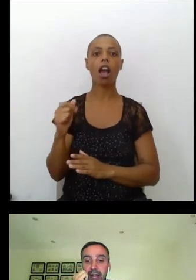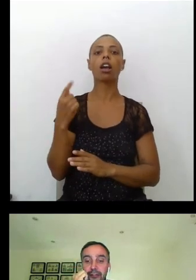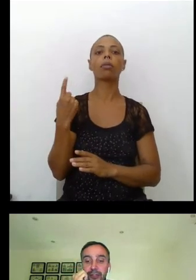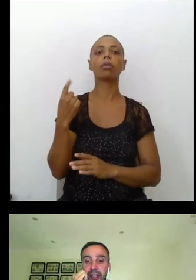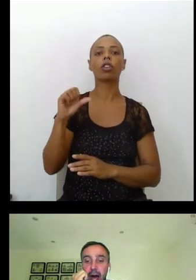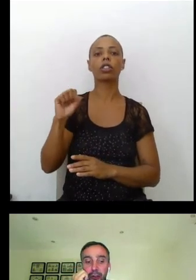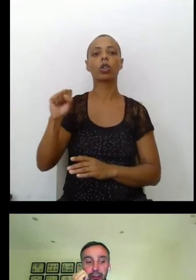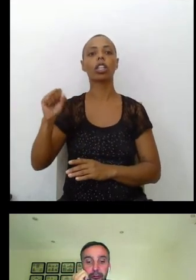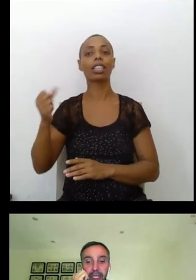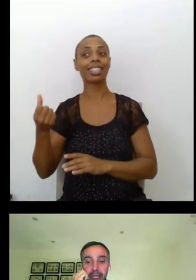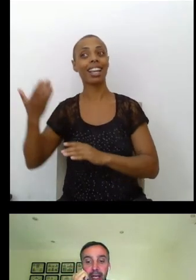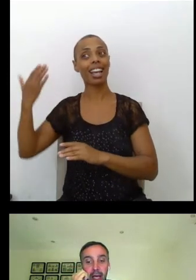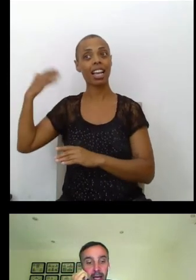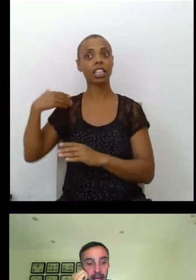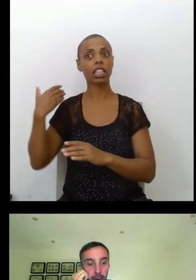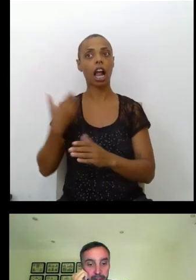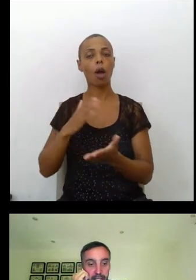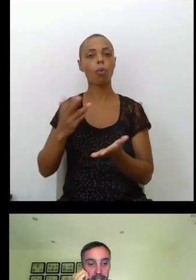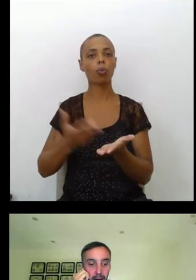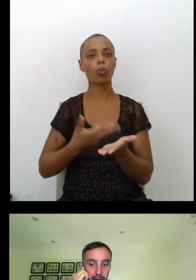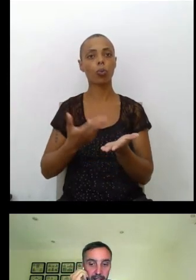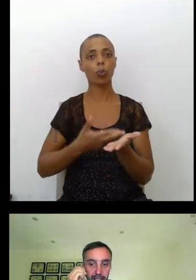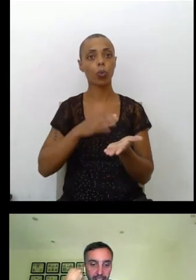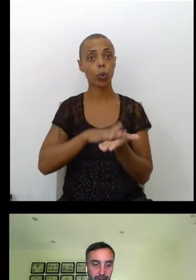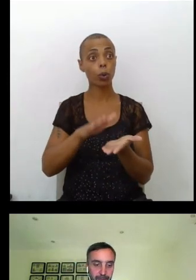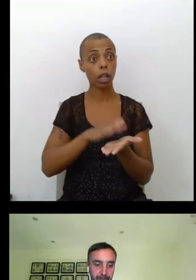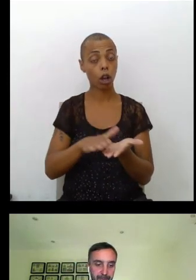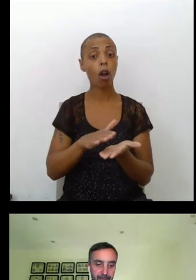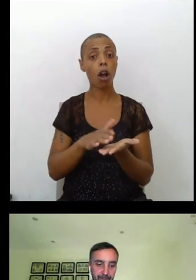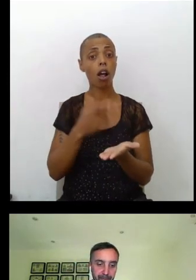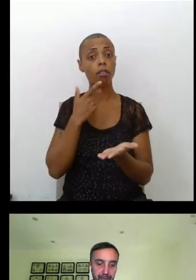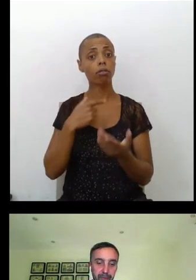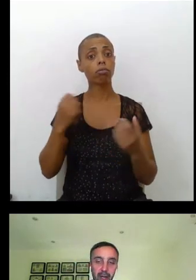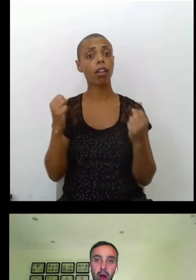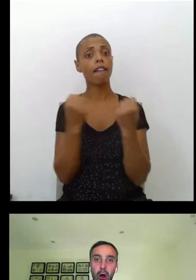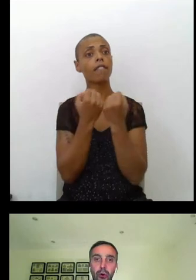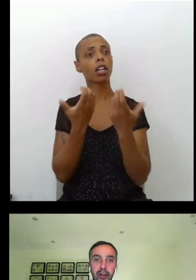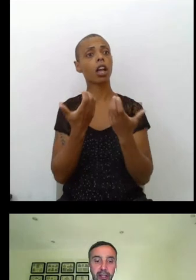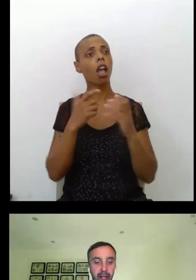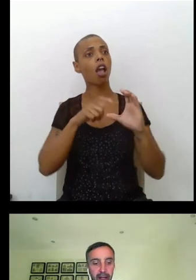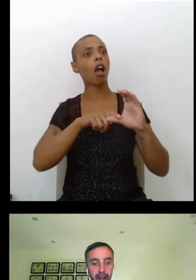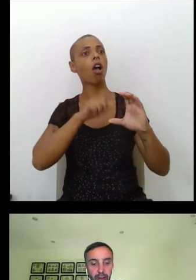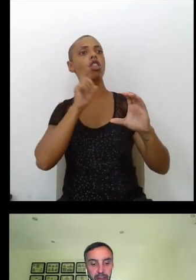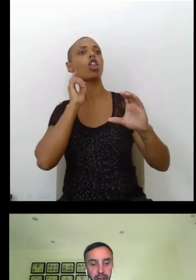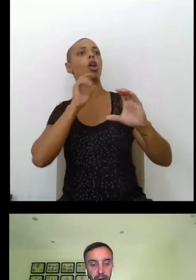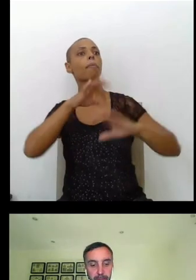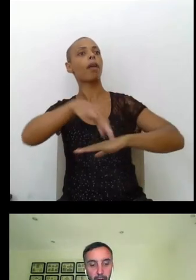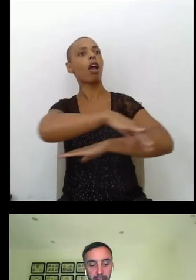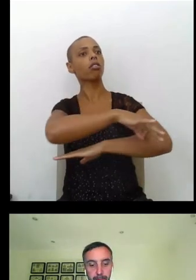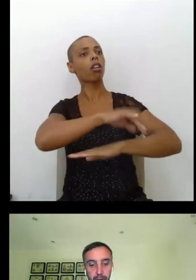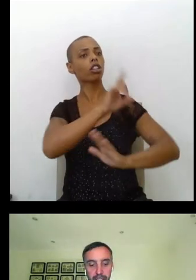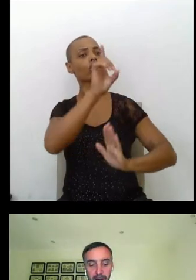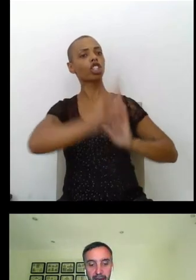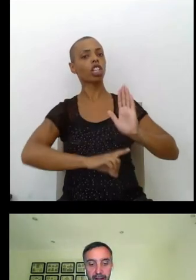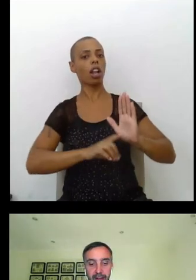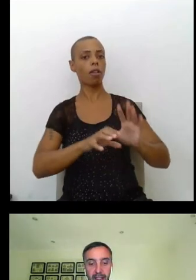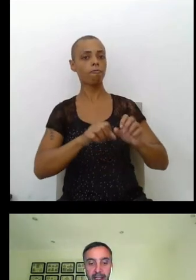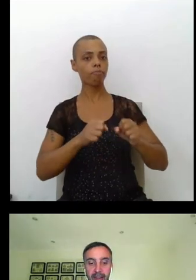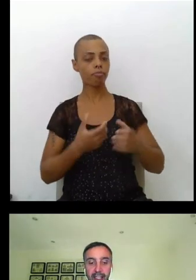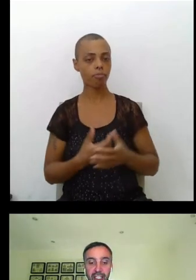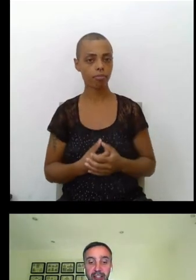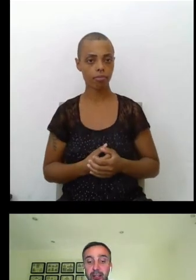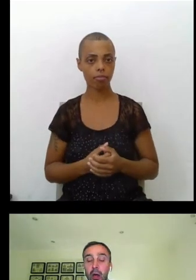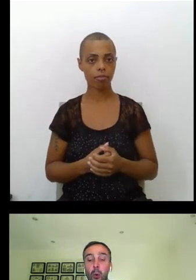claim for themselves an autonomy within architecture already because corresponding book